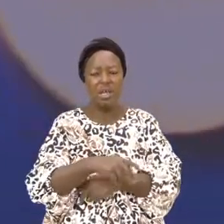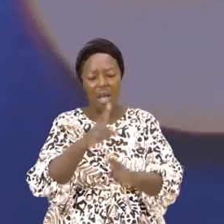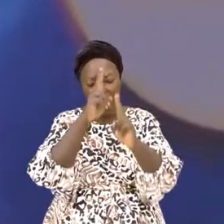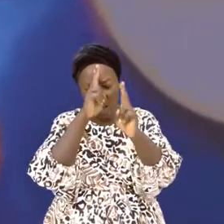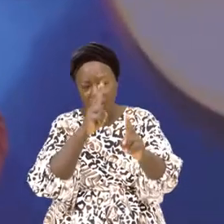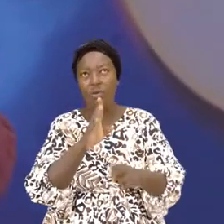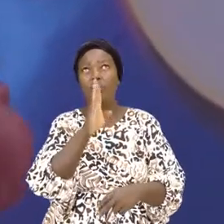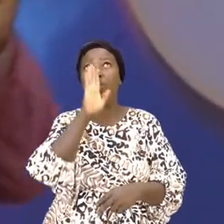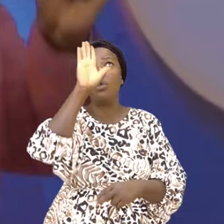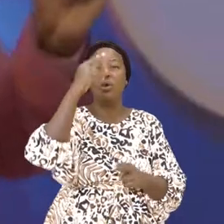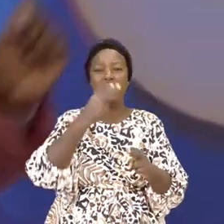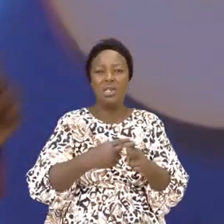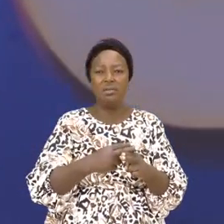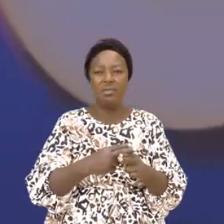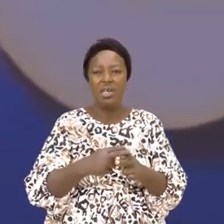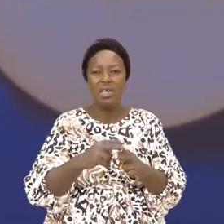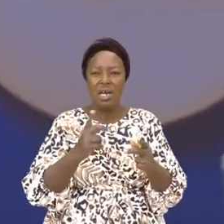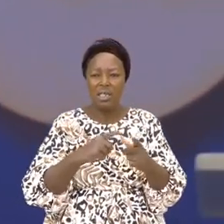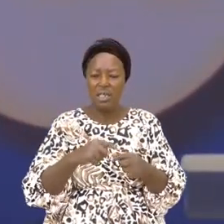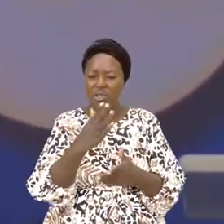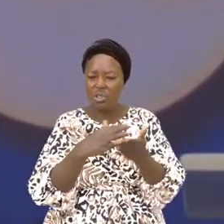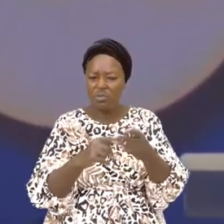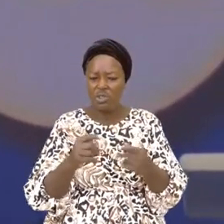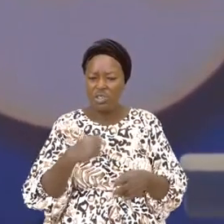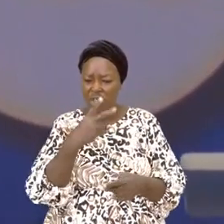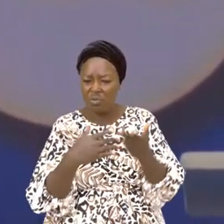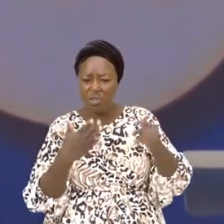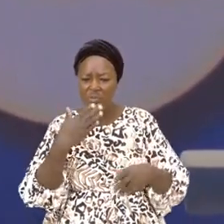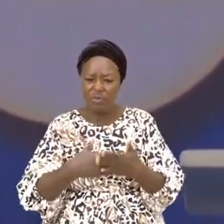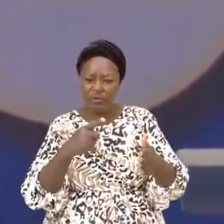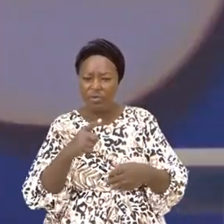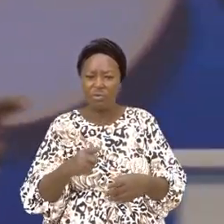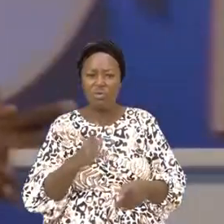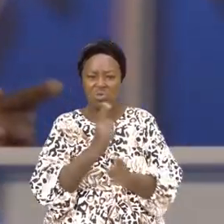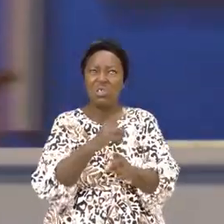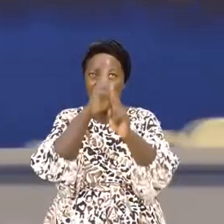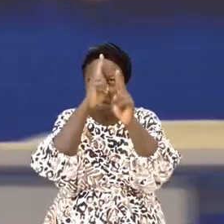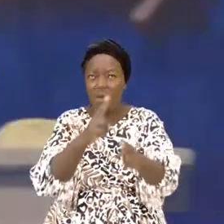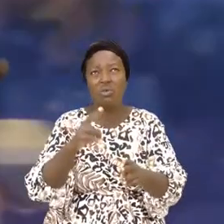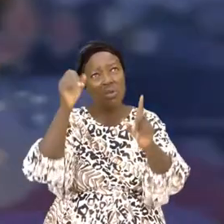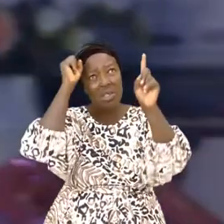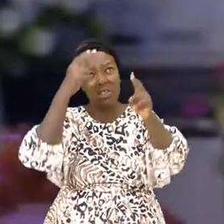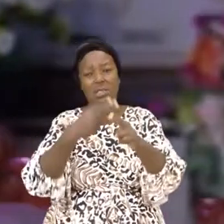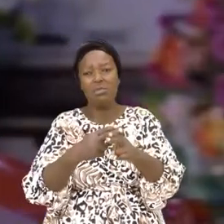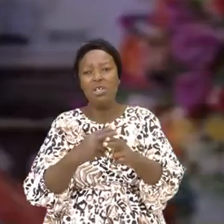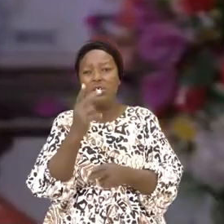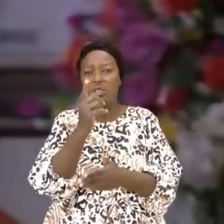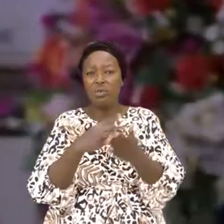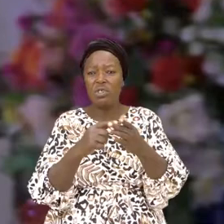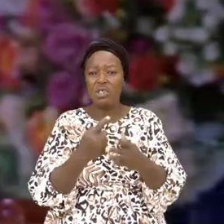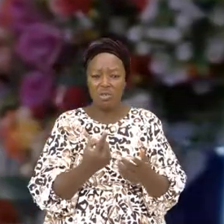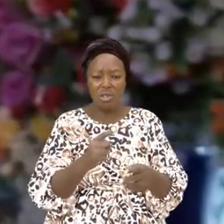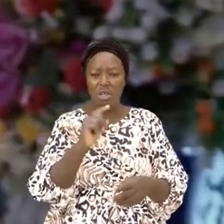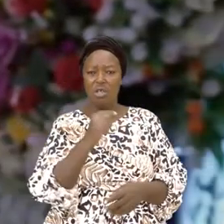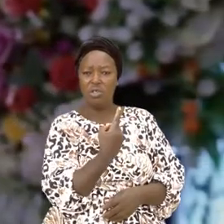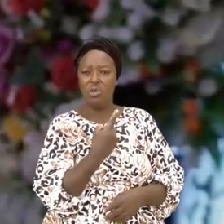be thy name. Somebody curses before you, hallowed be his name. Somebody insults the glorious